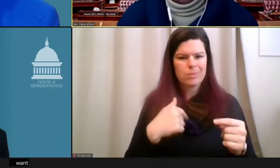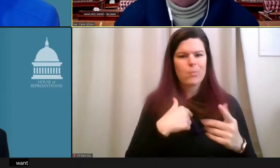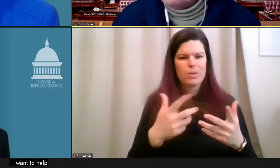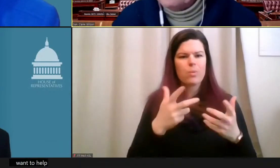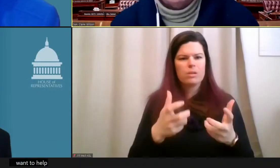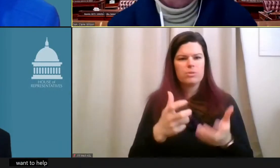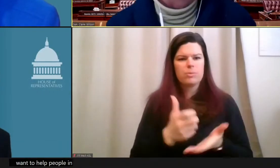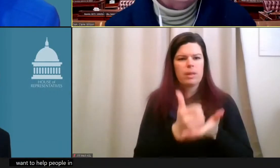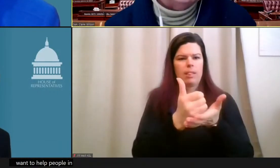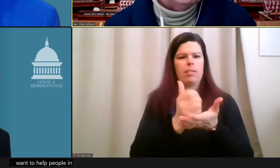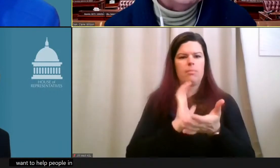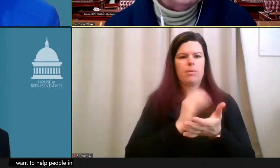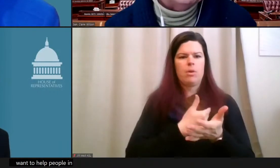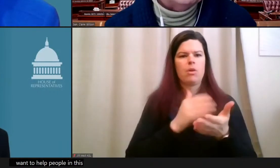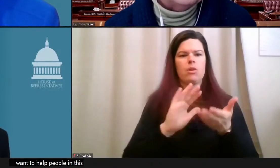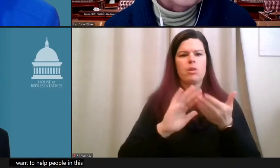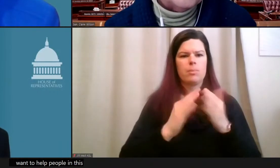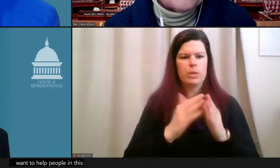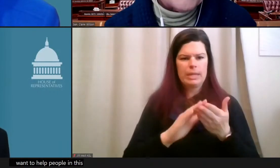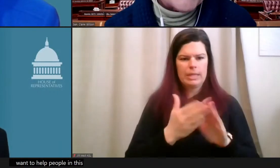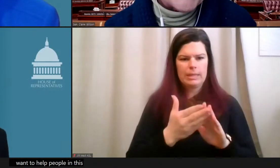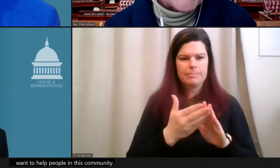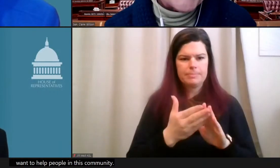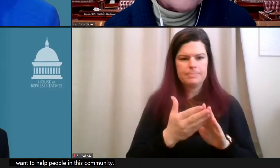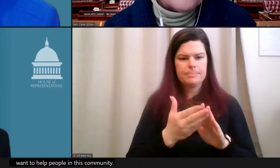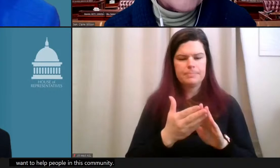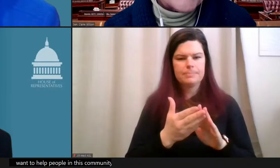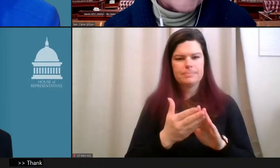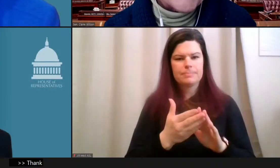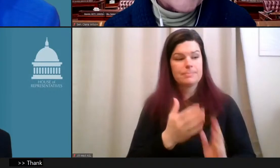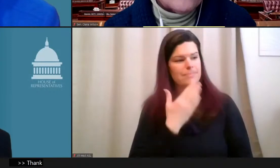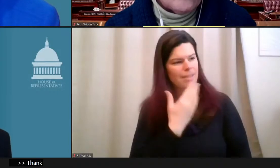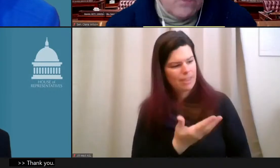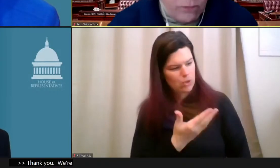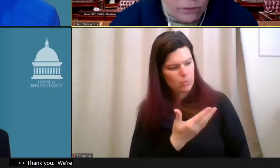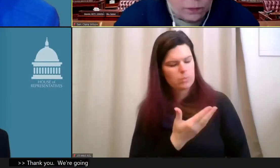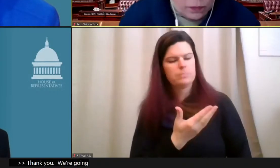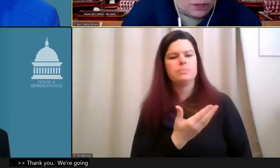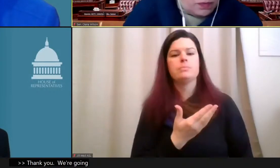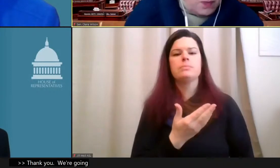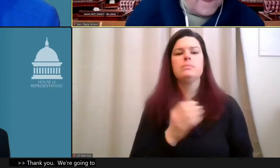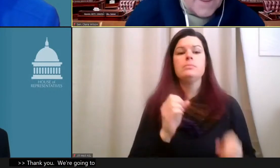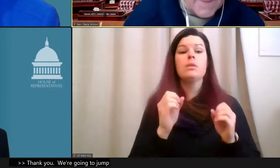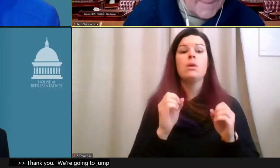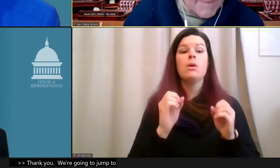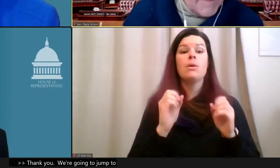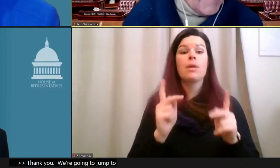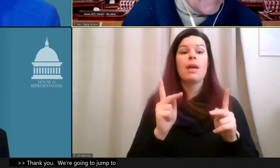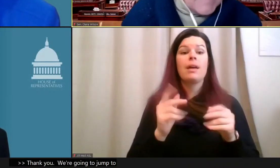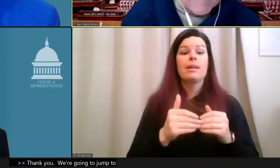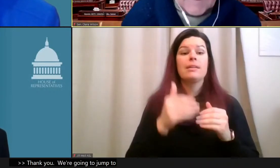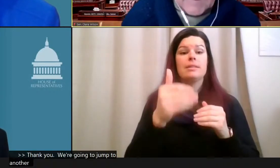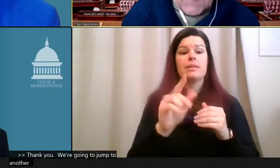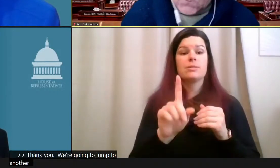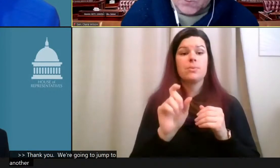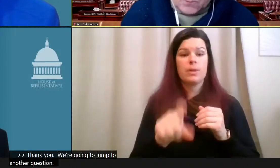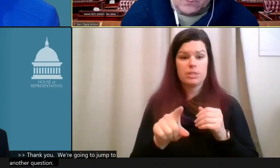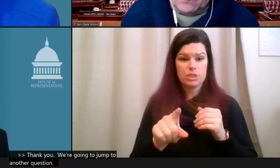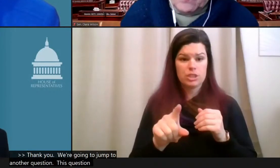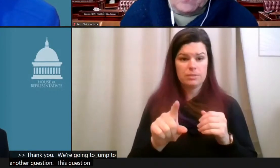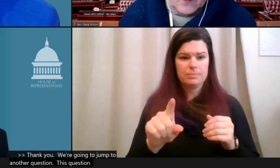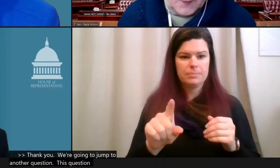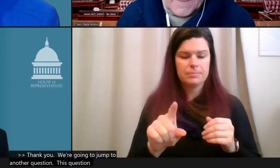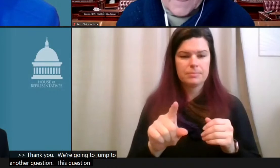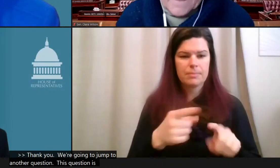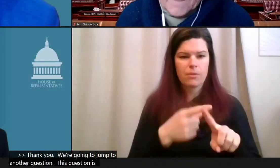community. Thank you. We're going to jump to another question. This question is from